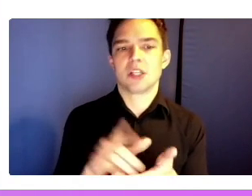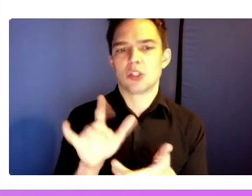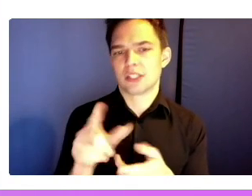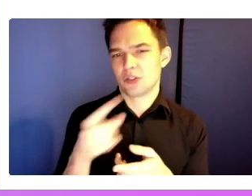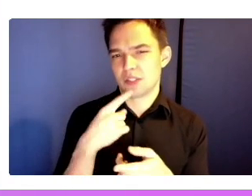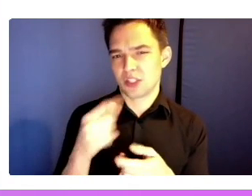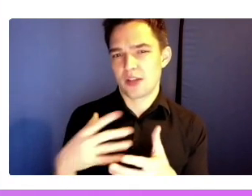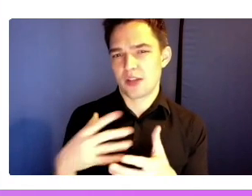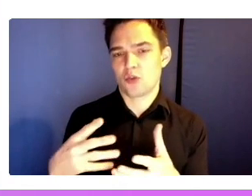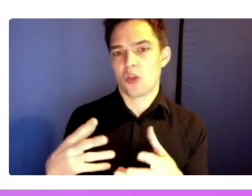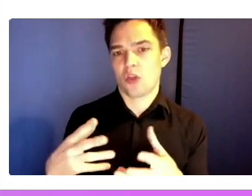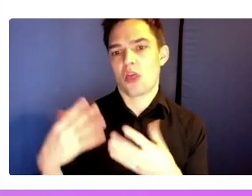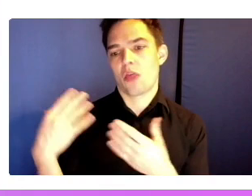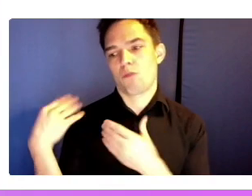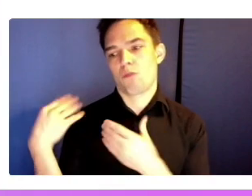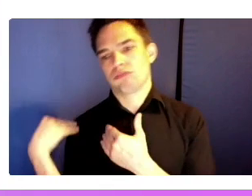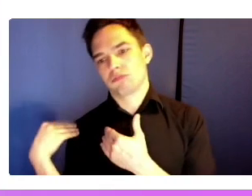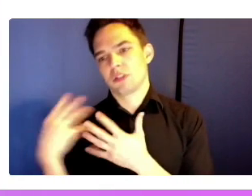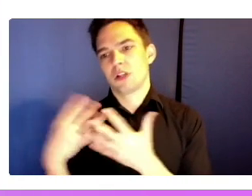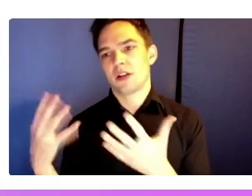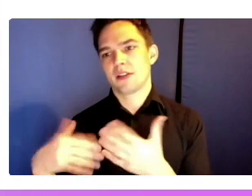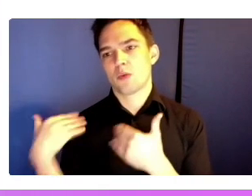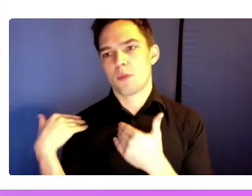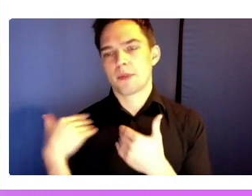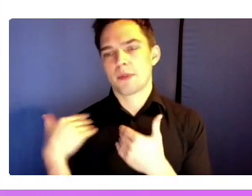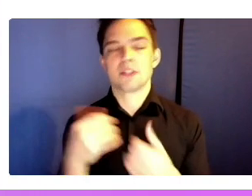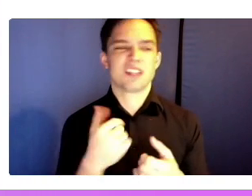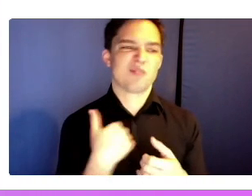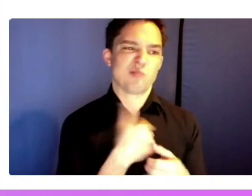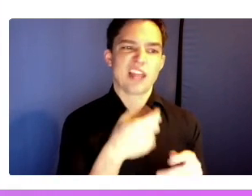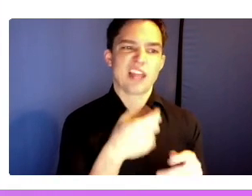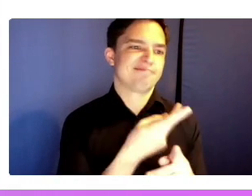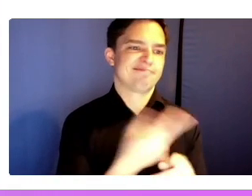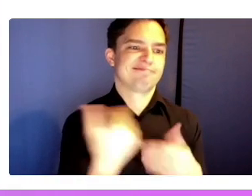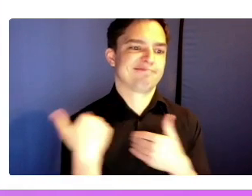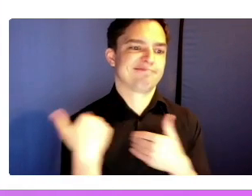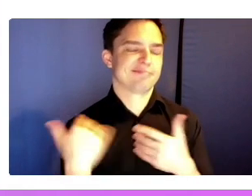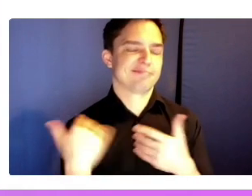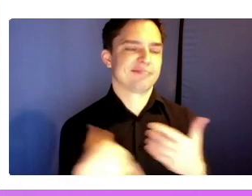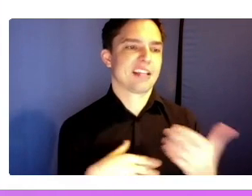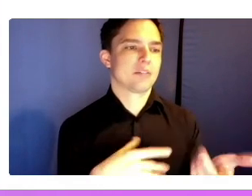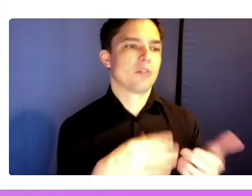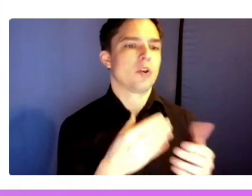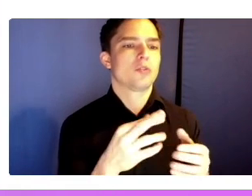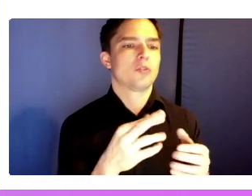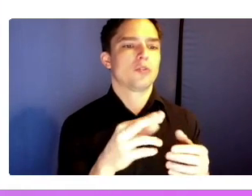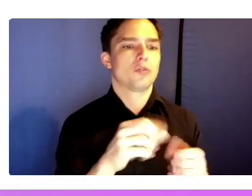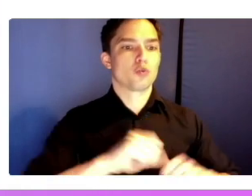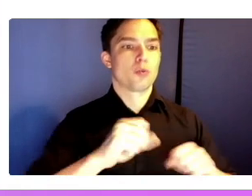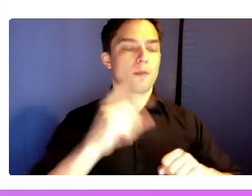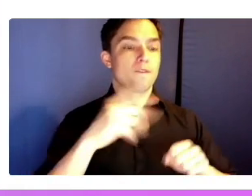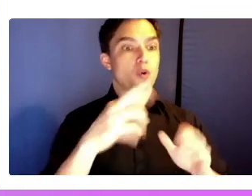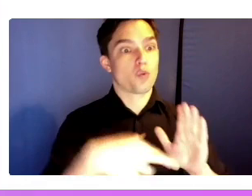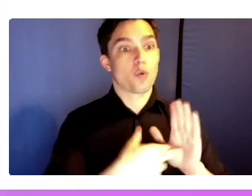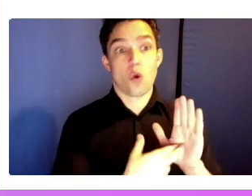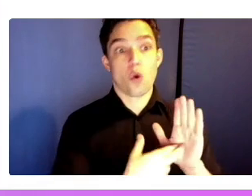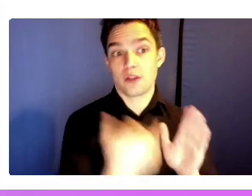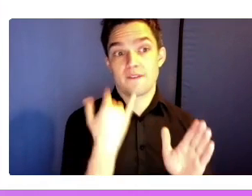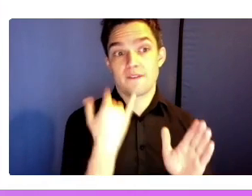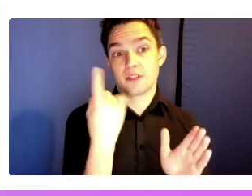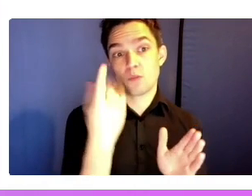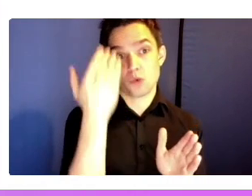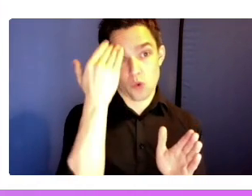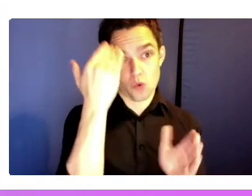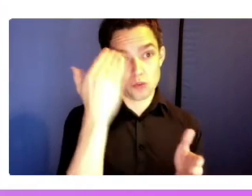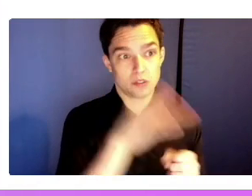on a lot of that responsibility. We had to do that. And so I think there's room for a role of somebody who knows about it